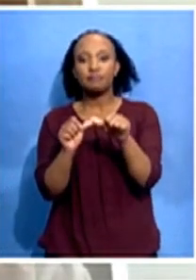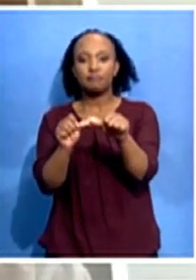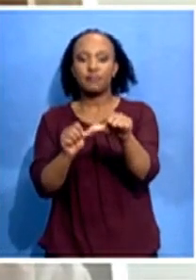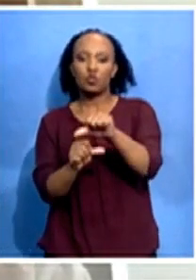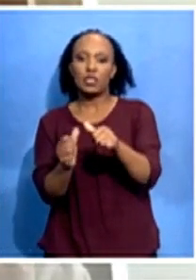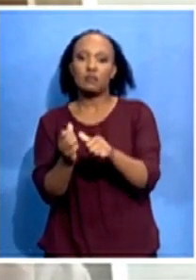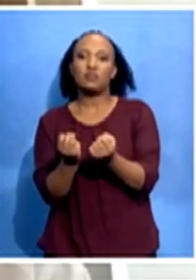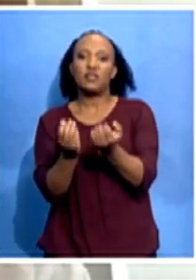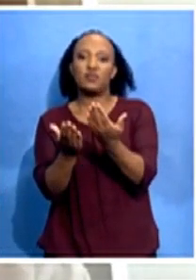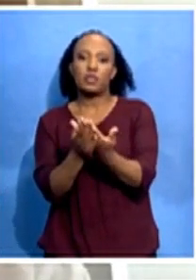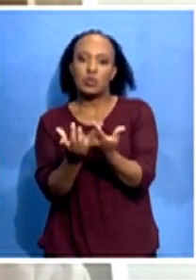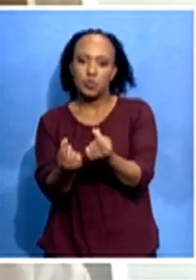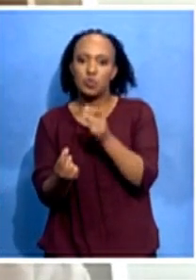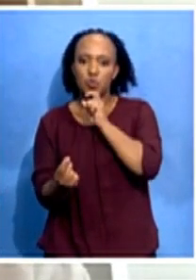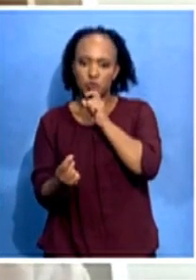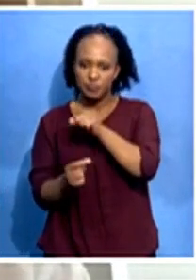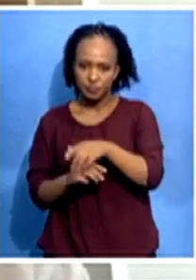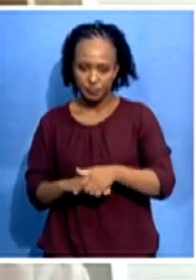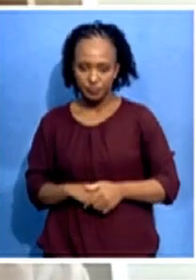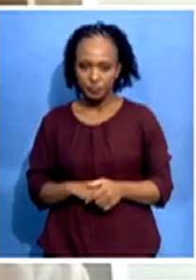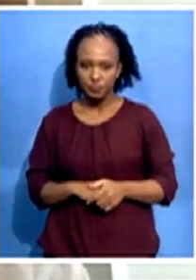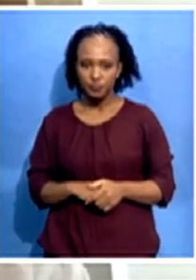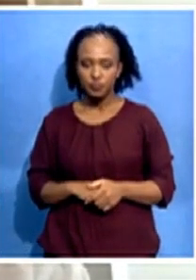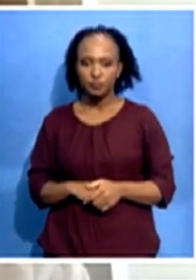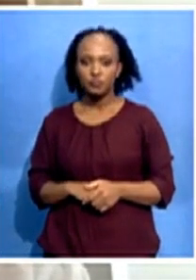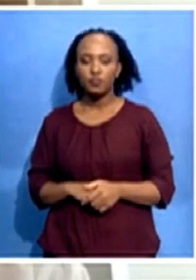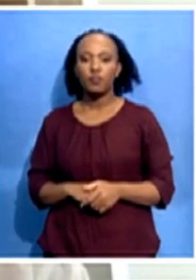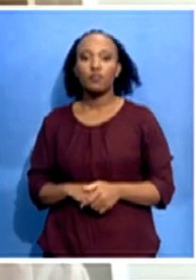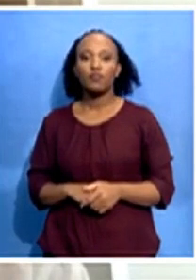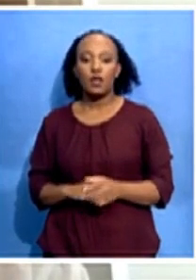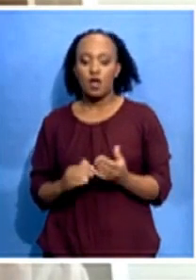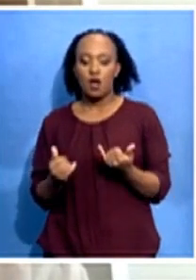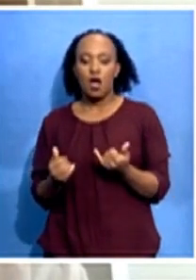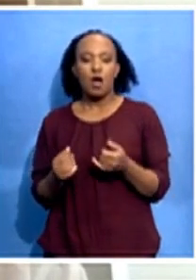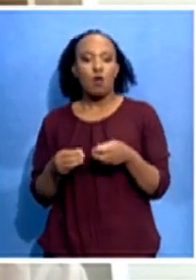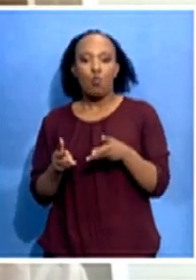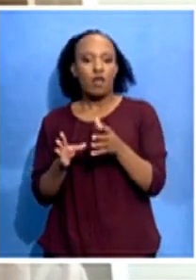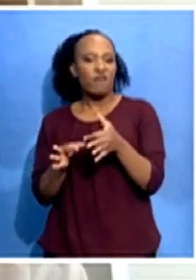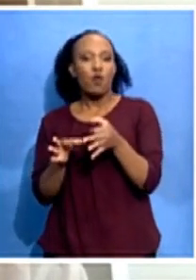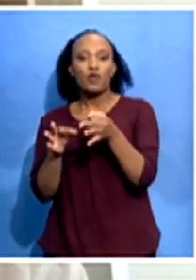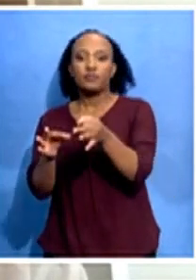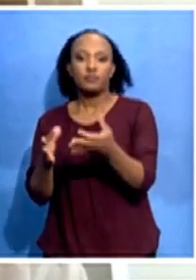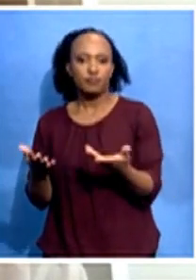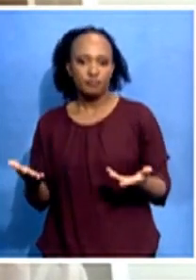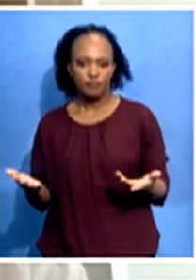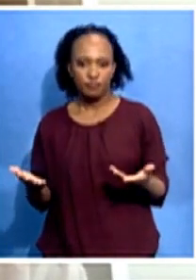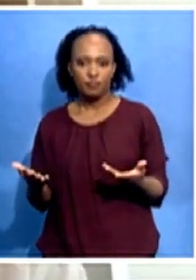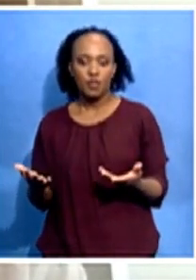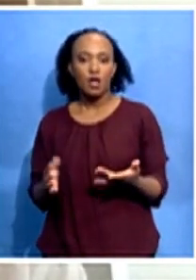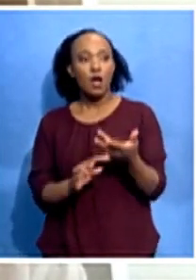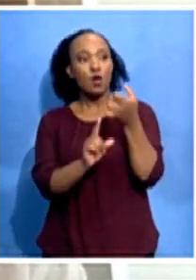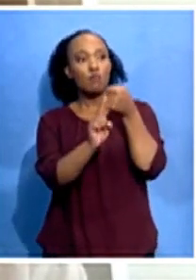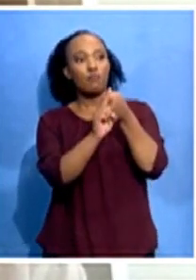Just in terms of the way forward, this fight that you're taking to the minister, what form will it